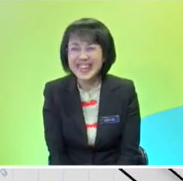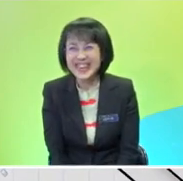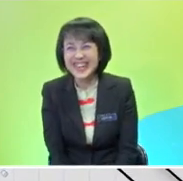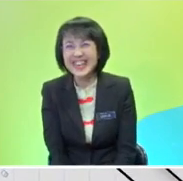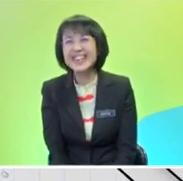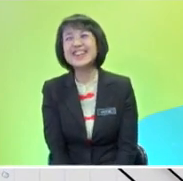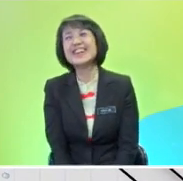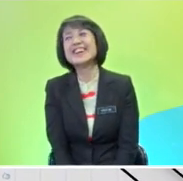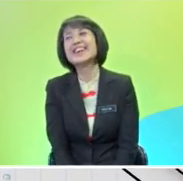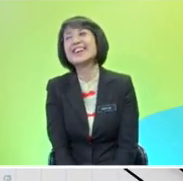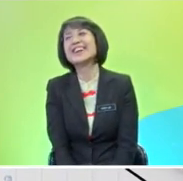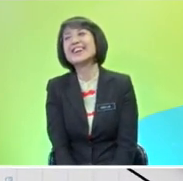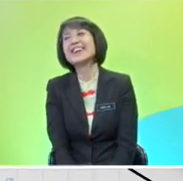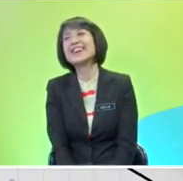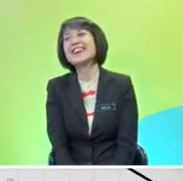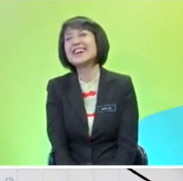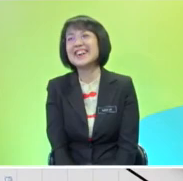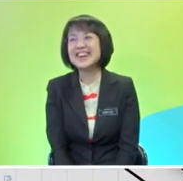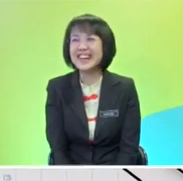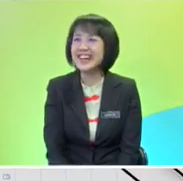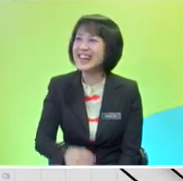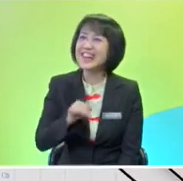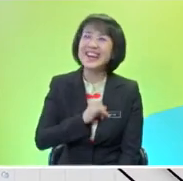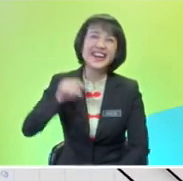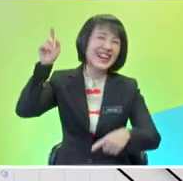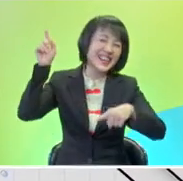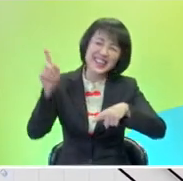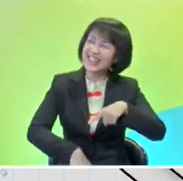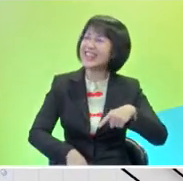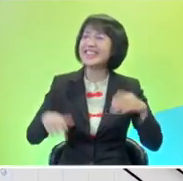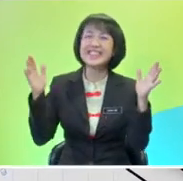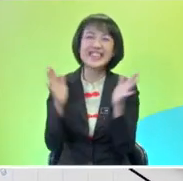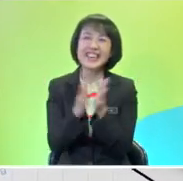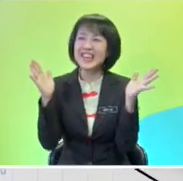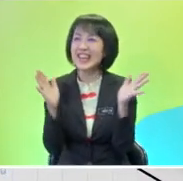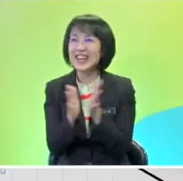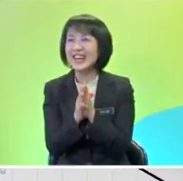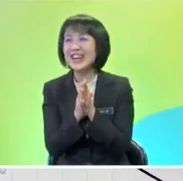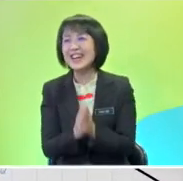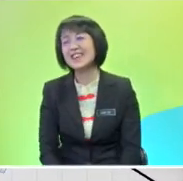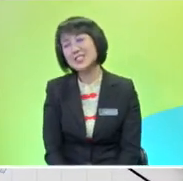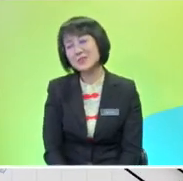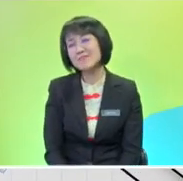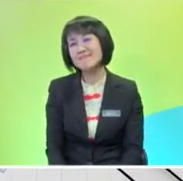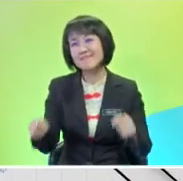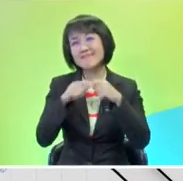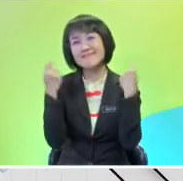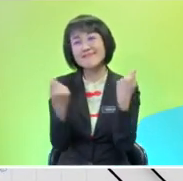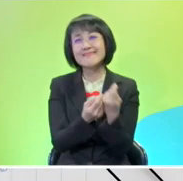Oh, no. Oh, no. I can't clap. So Team Robot has got